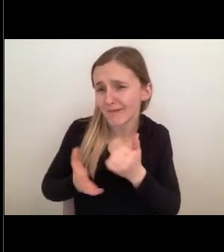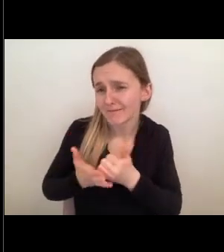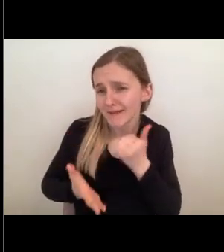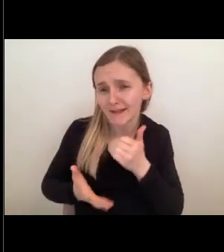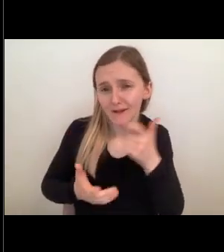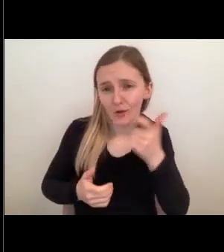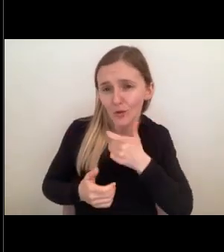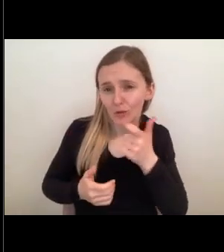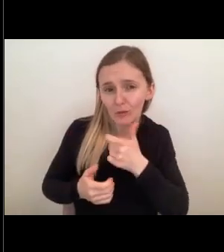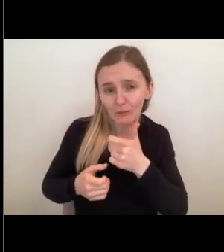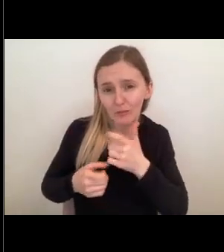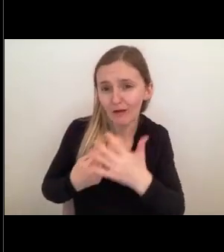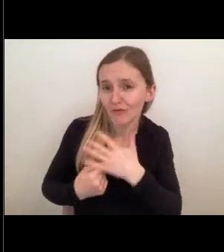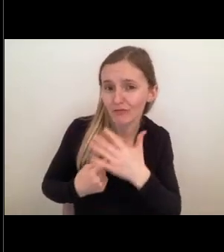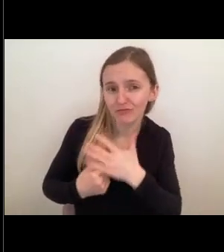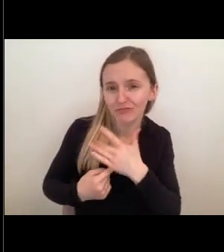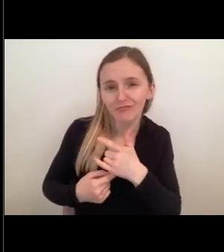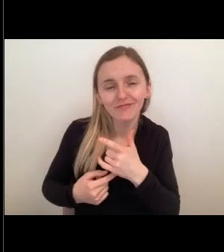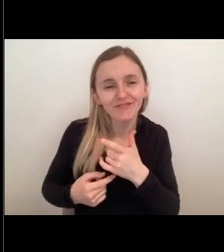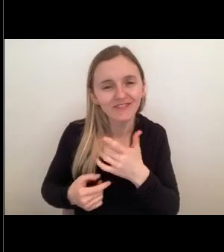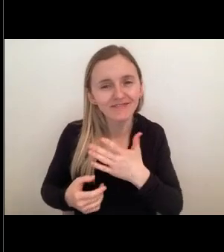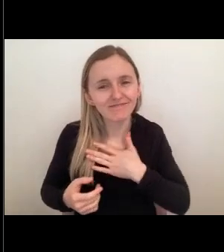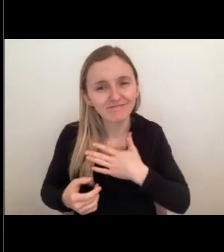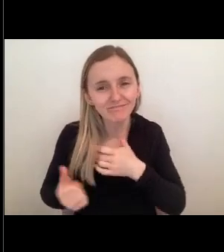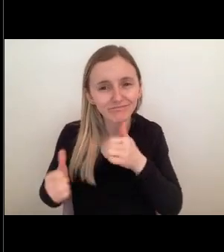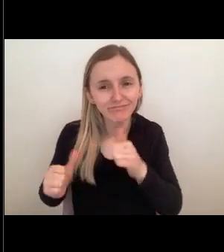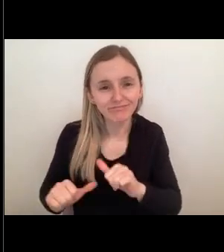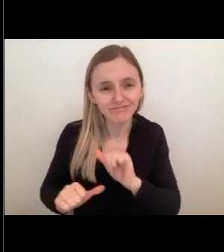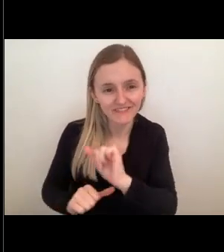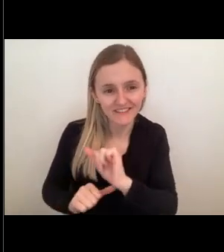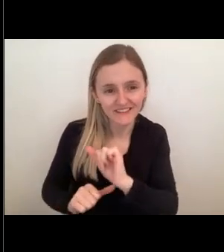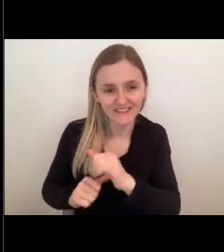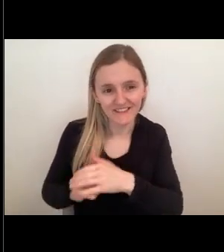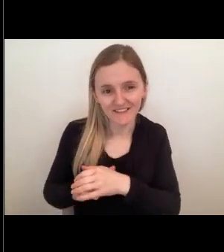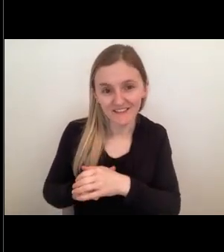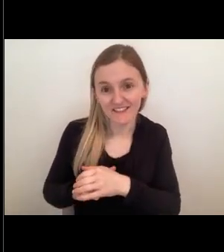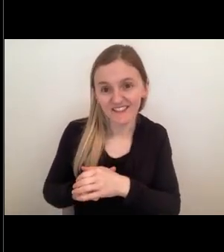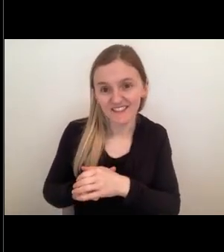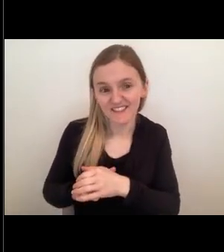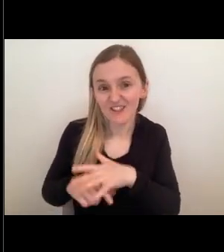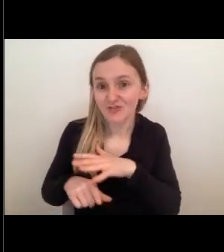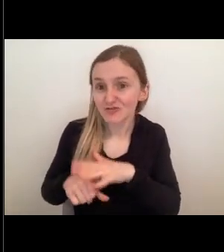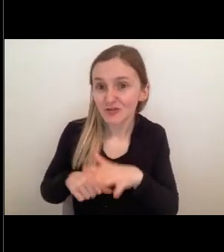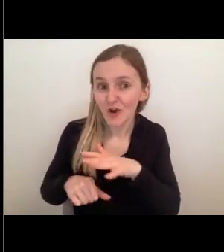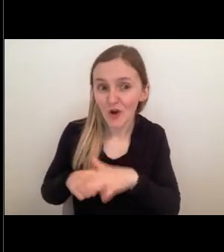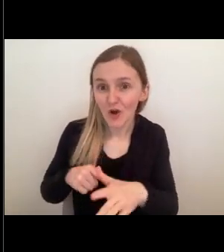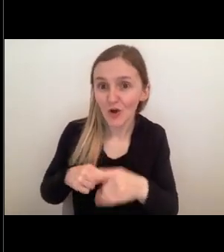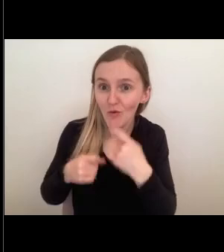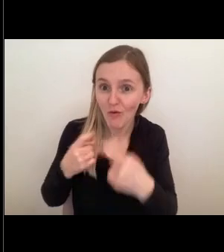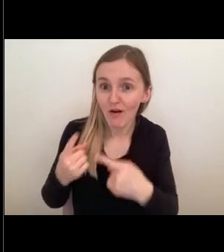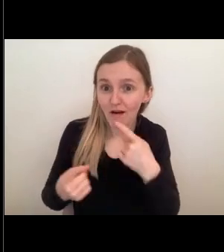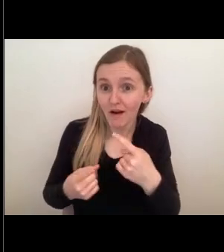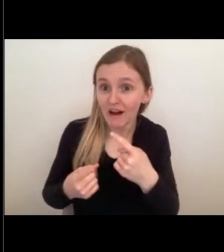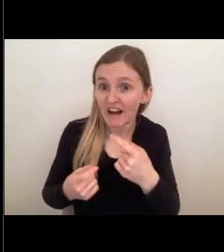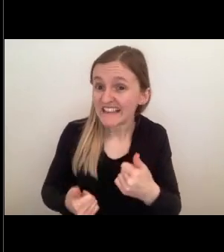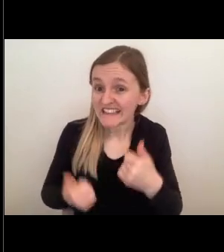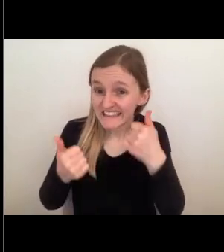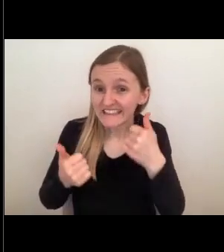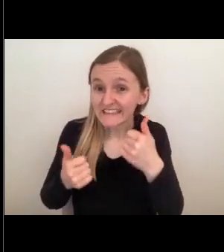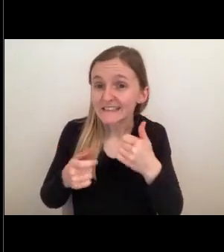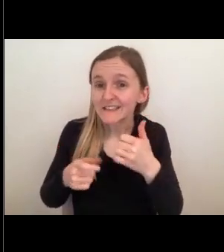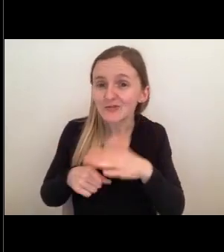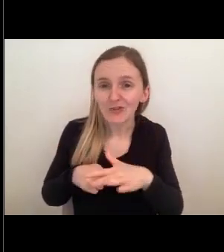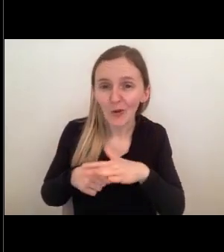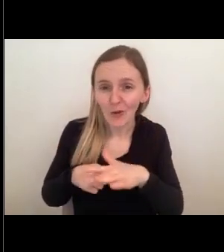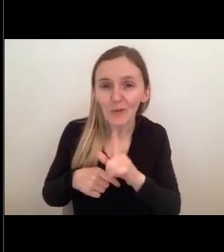loves nothing more than a good joke. He tells quite a lot of jokes himself, and not necessarily the best of jokes, but you